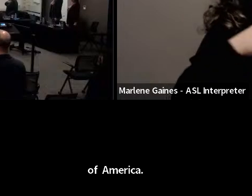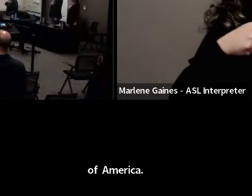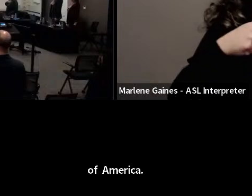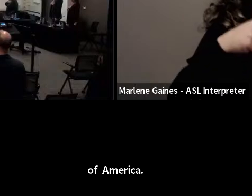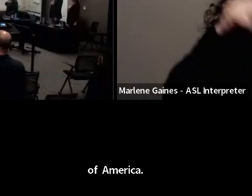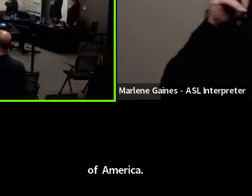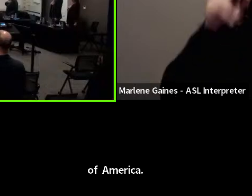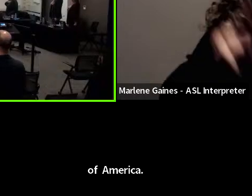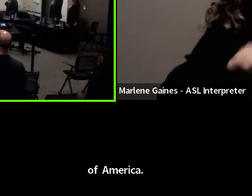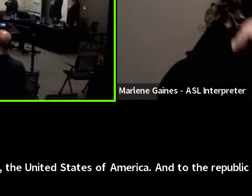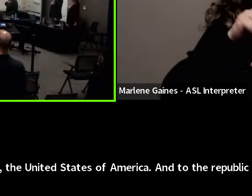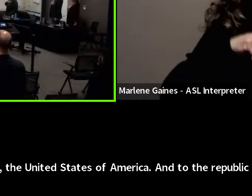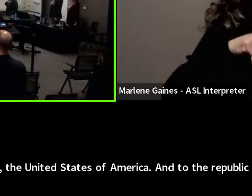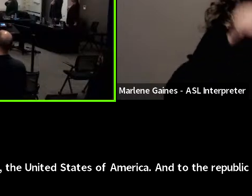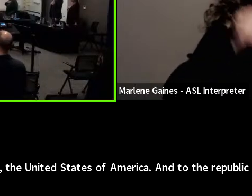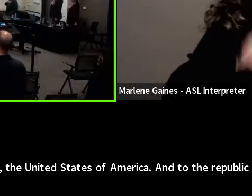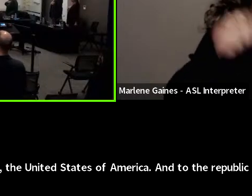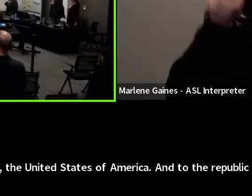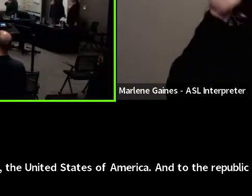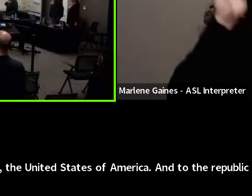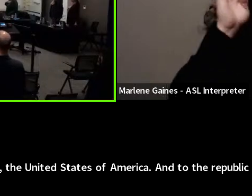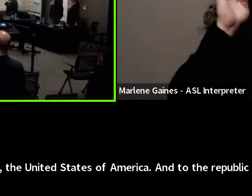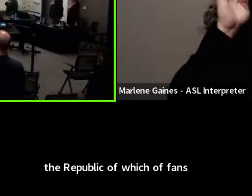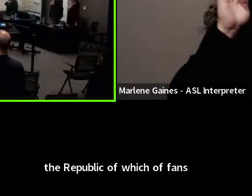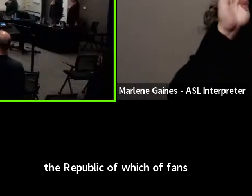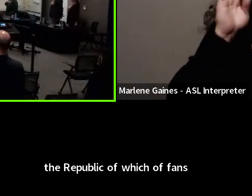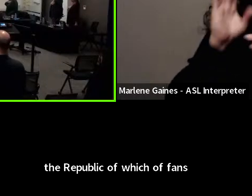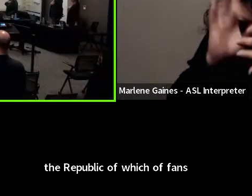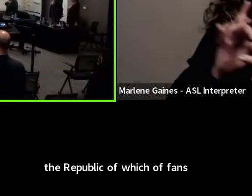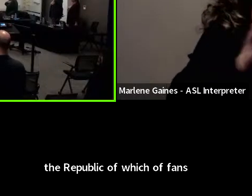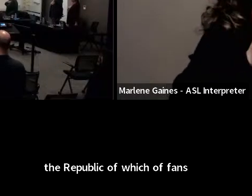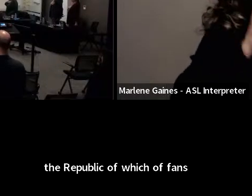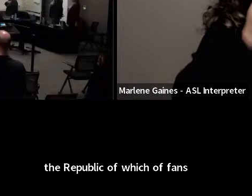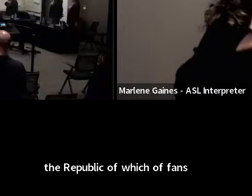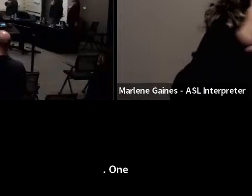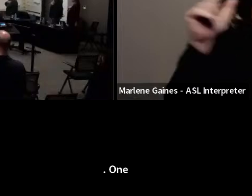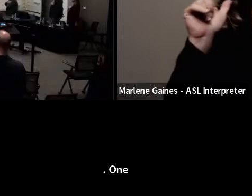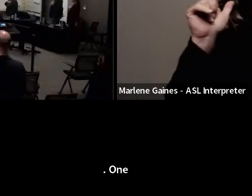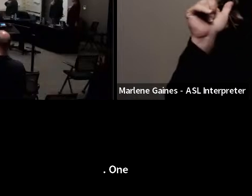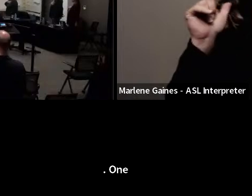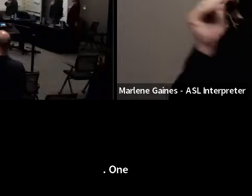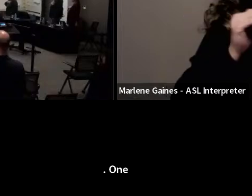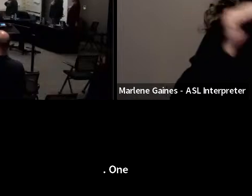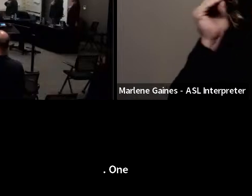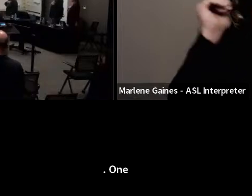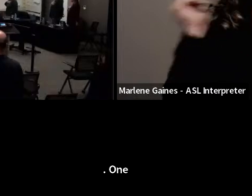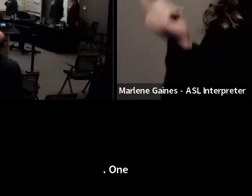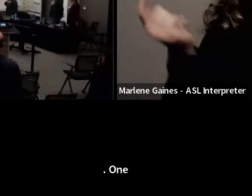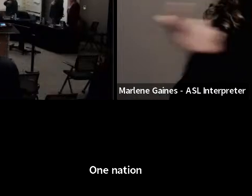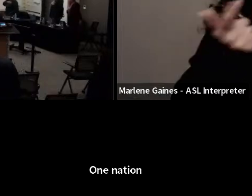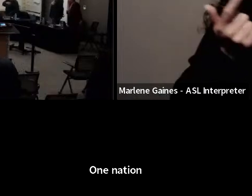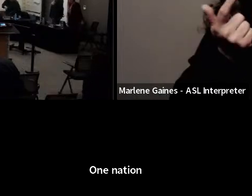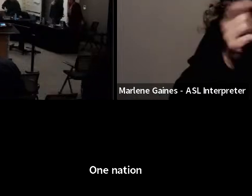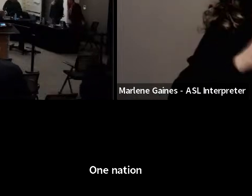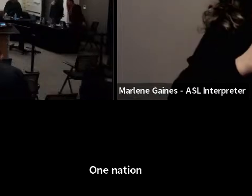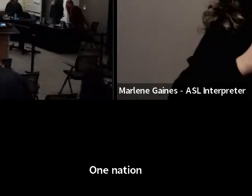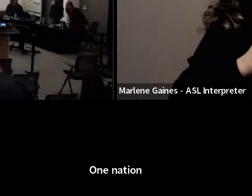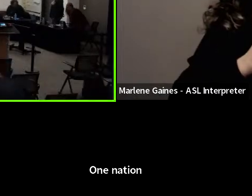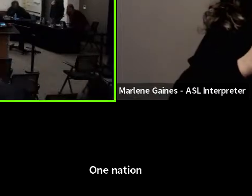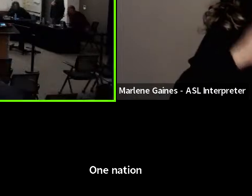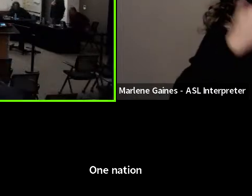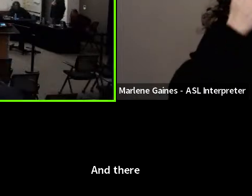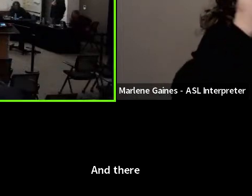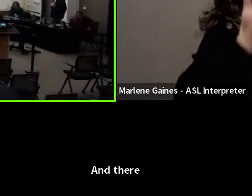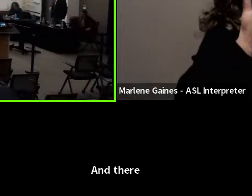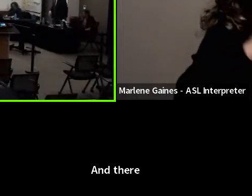stands, one nation, under God, indivisible, with liberty and justice for all.